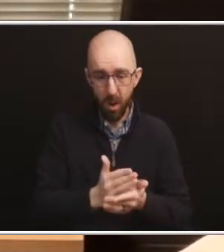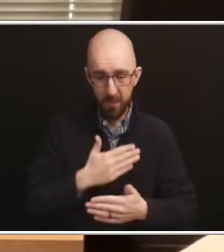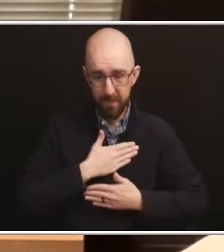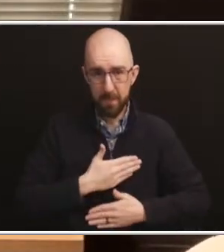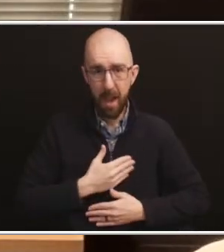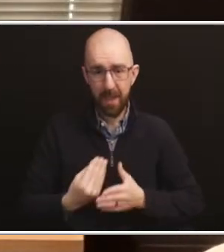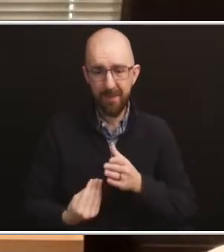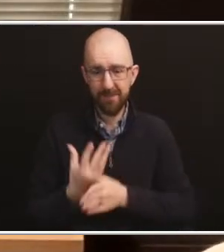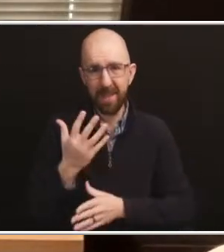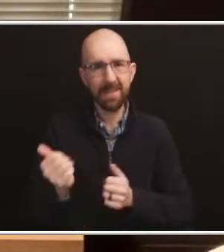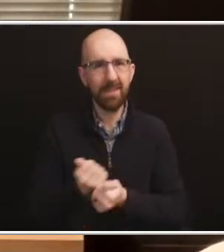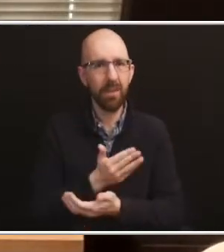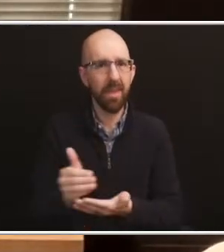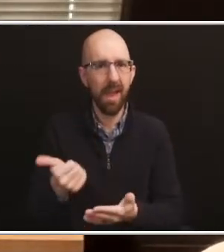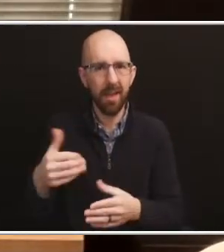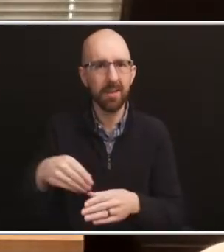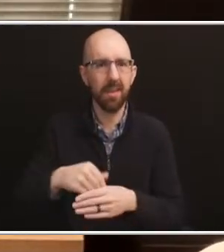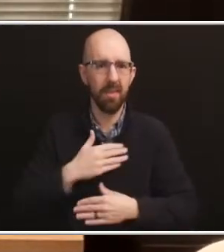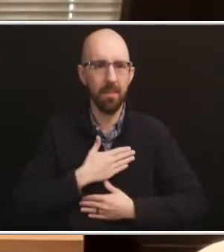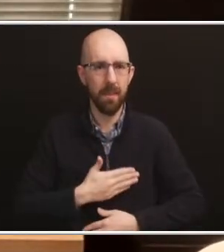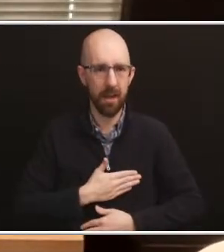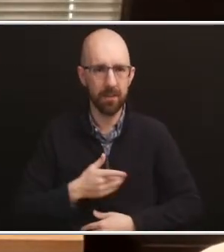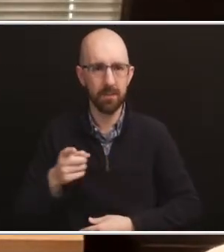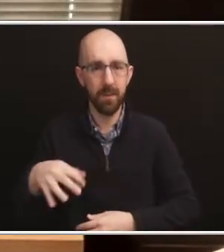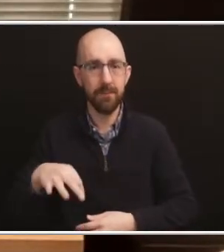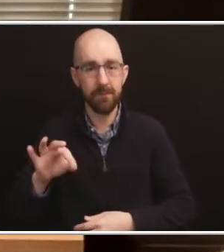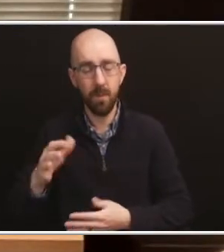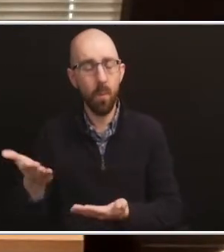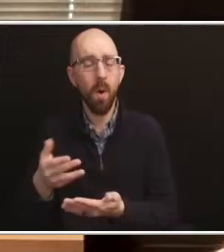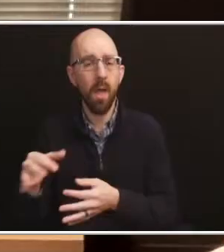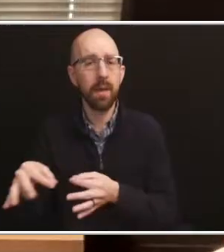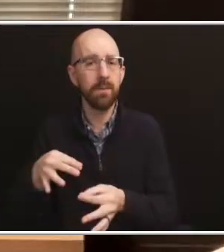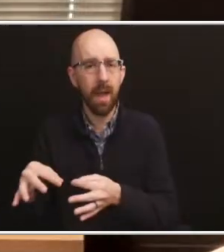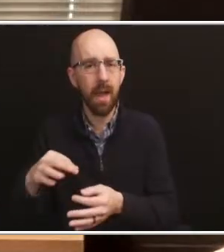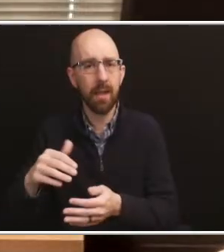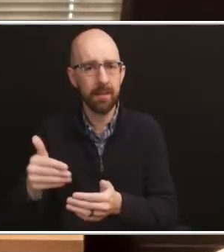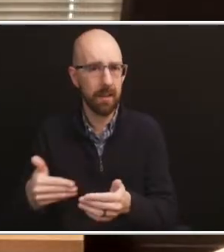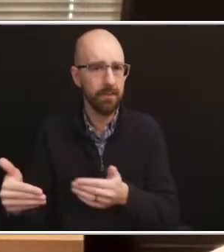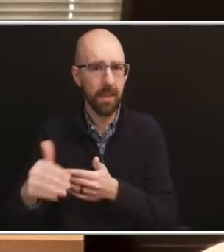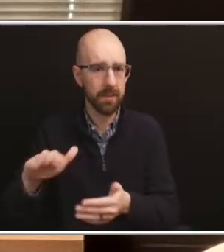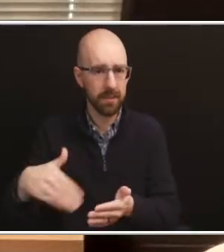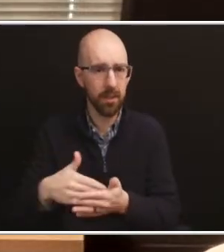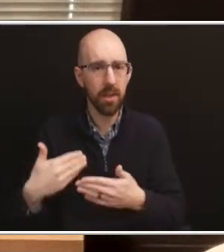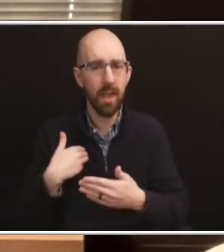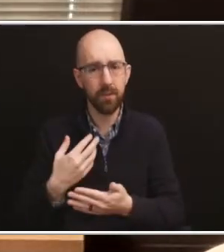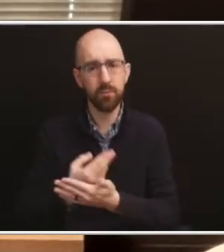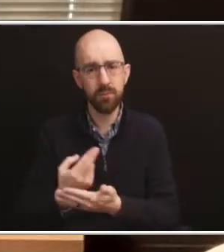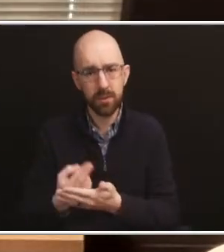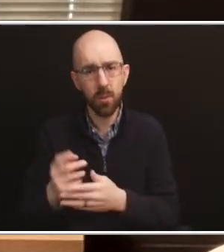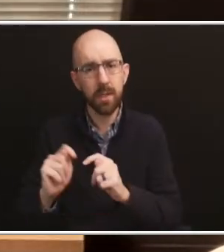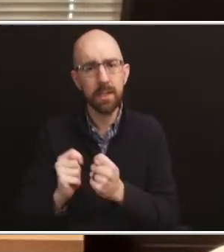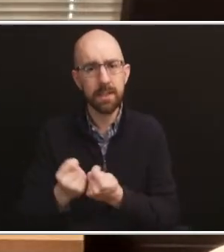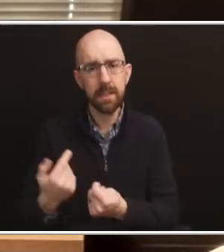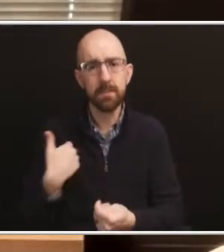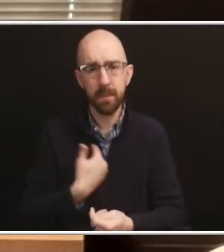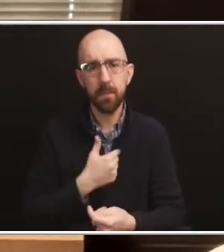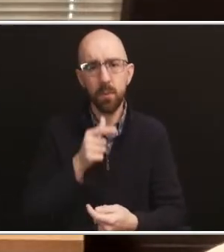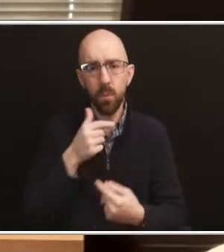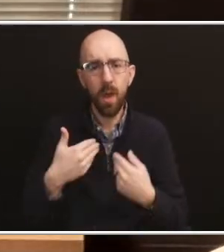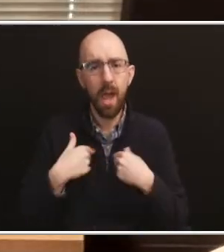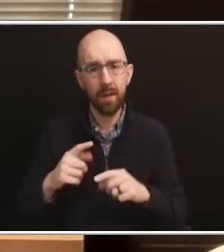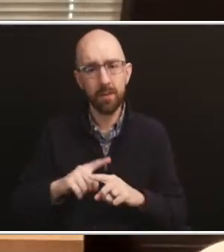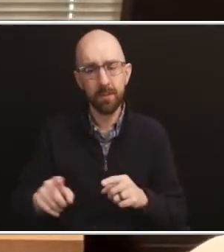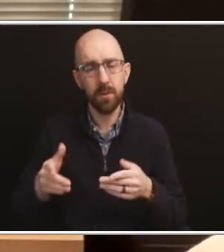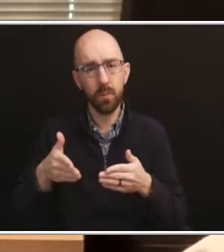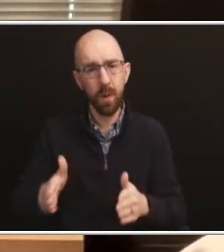think what defines an advanced center is having all the resources and all those team members that have a different way to